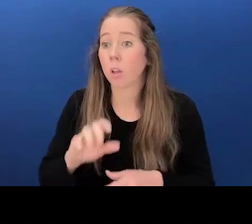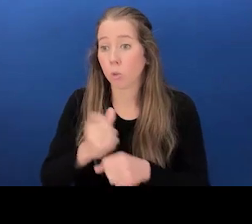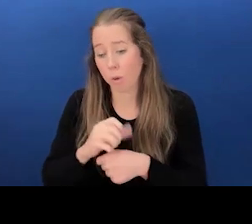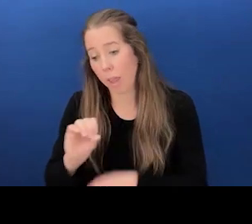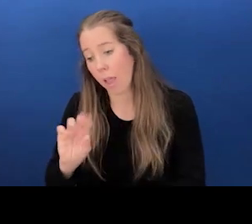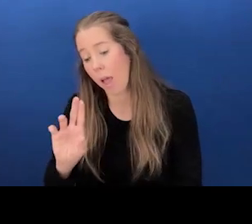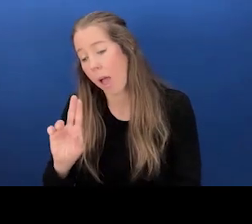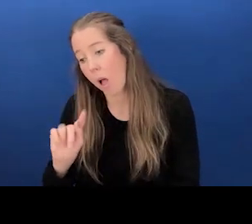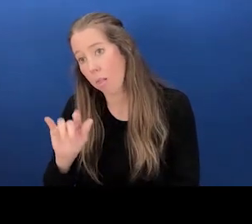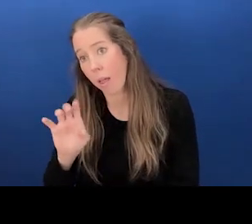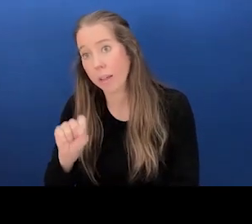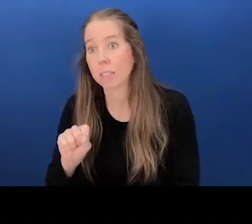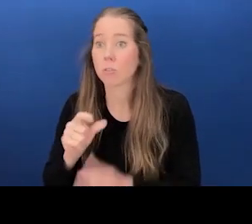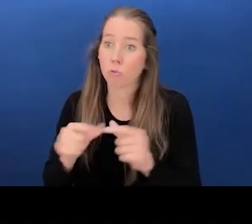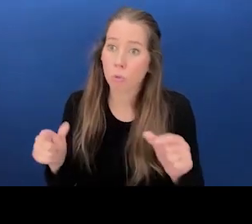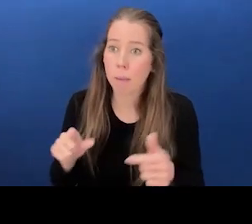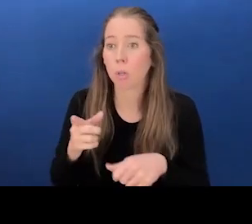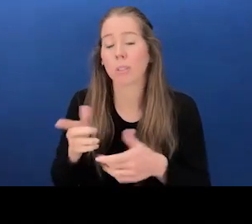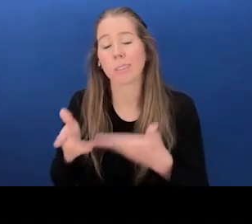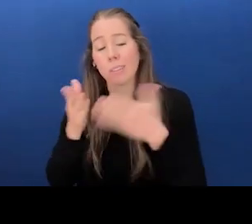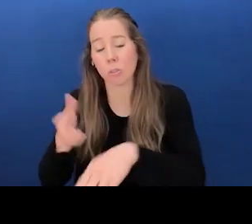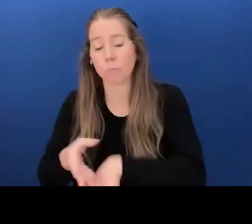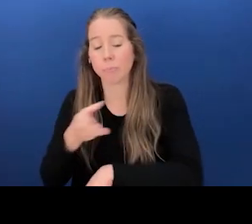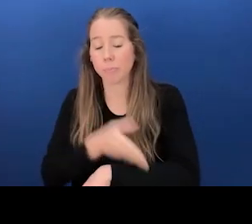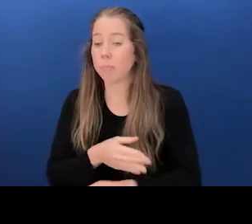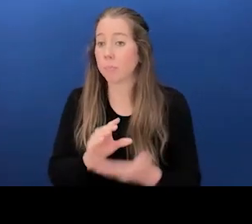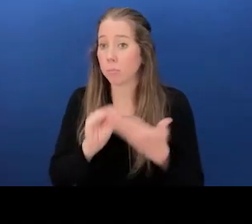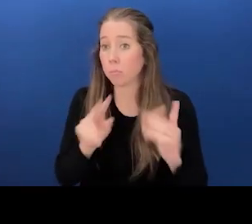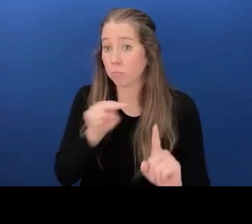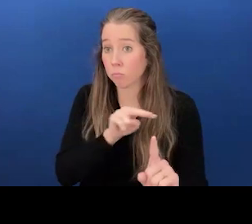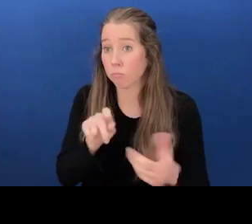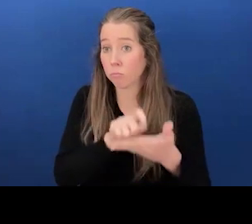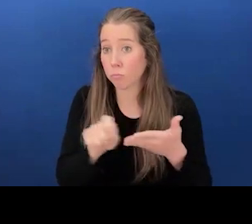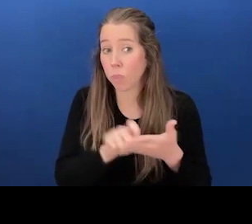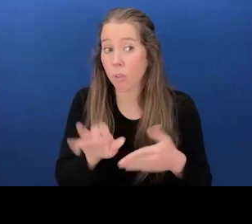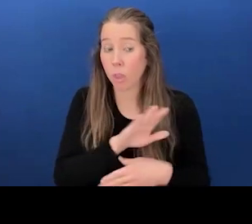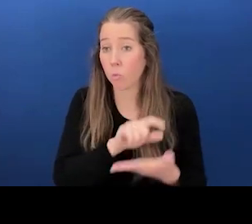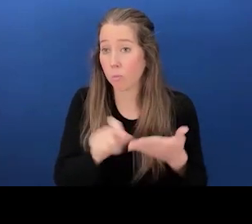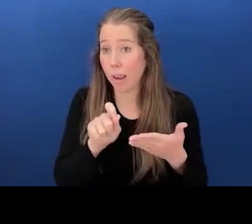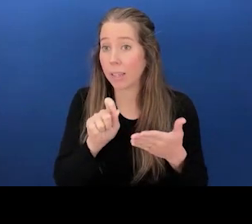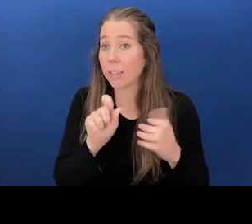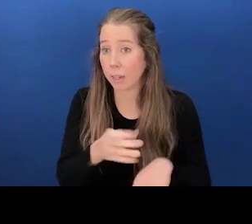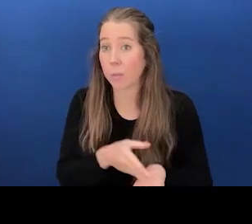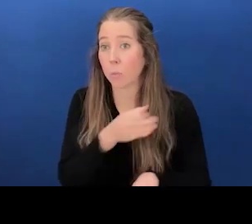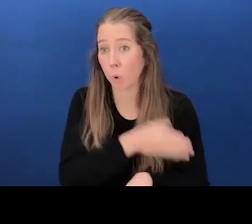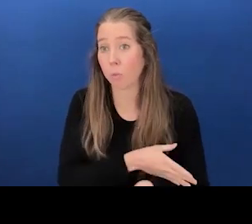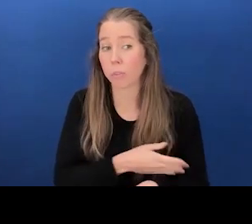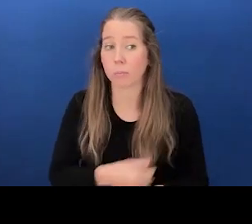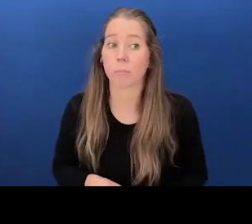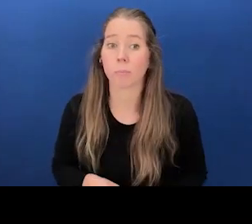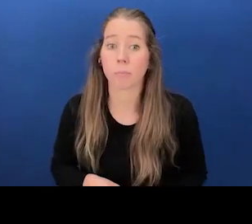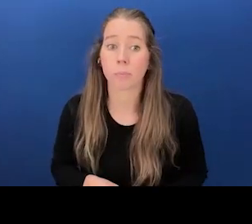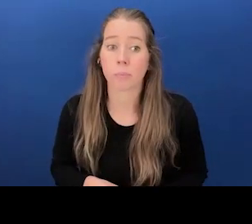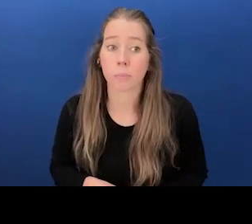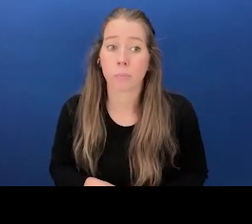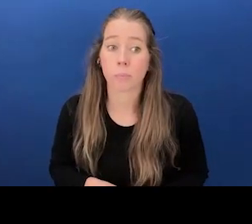suggest improvements. So from the basic standpoint of a student writing, their writing can improve right away. So one of the